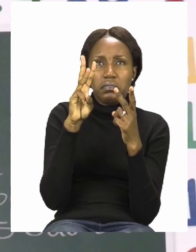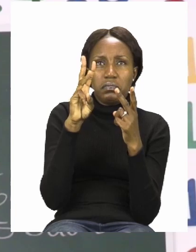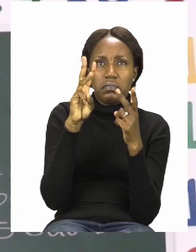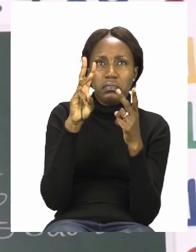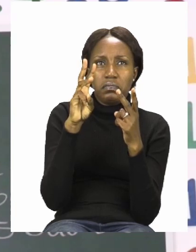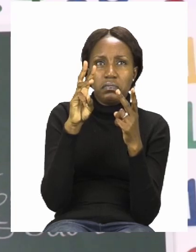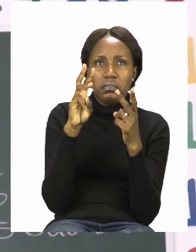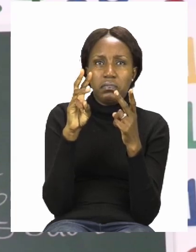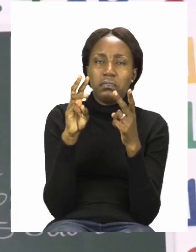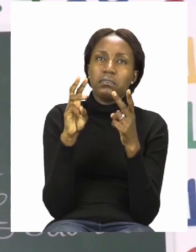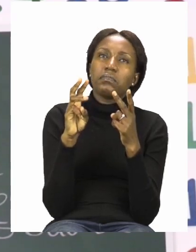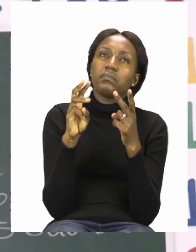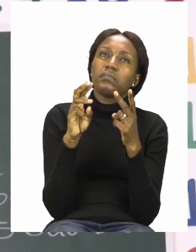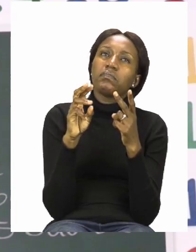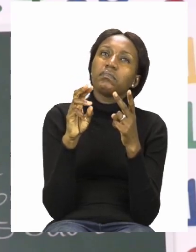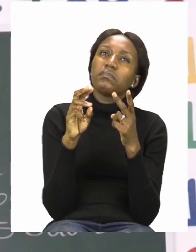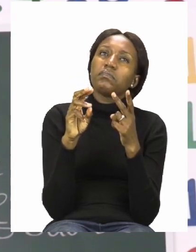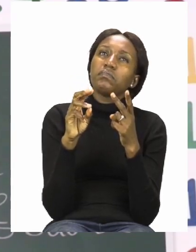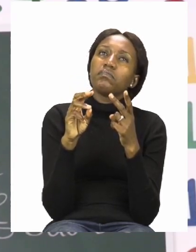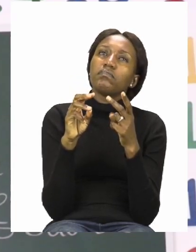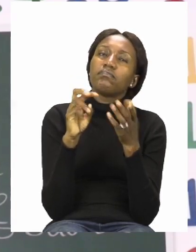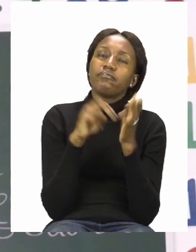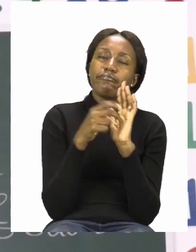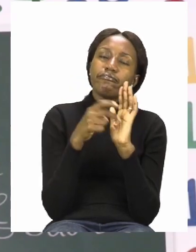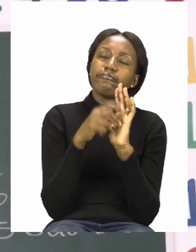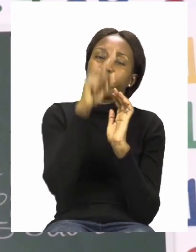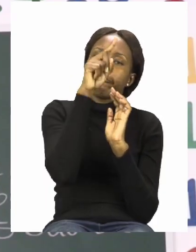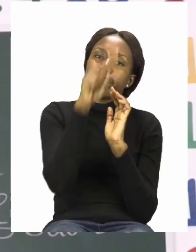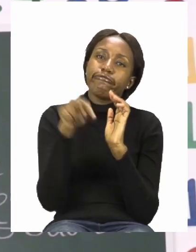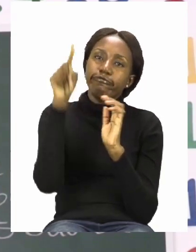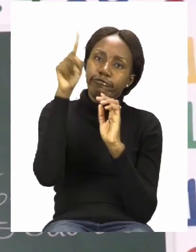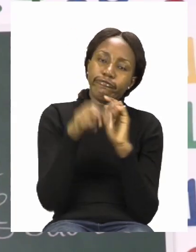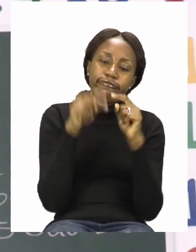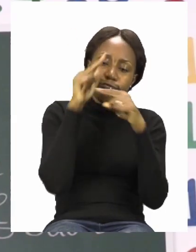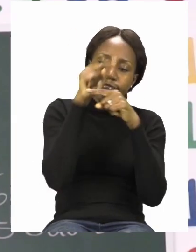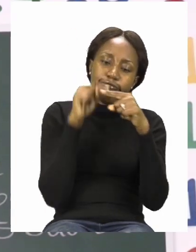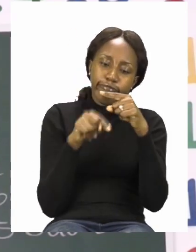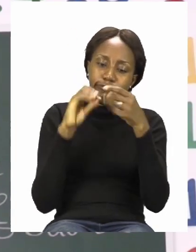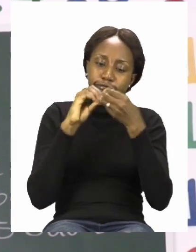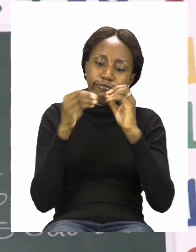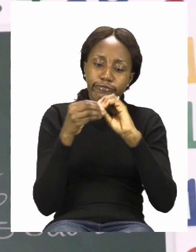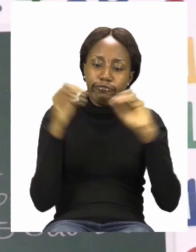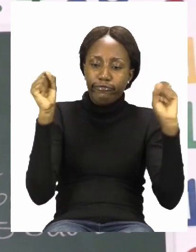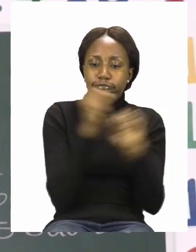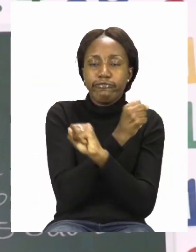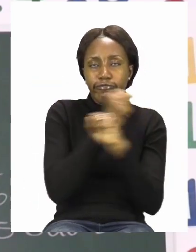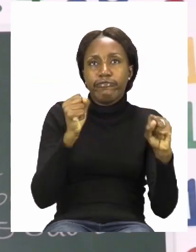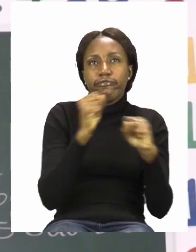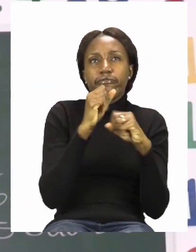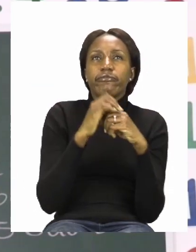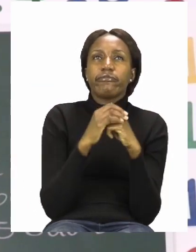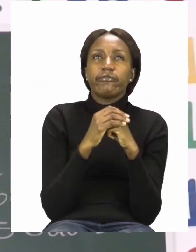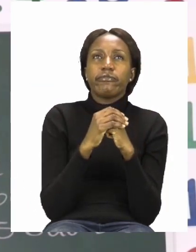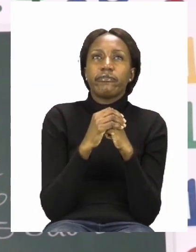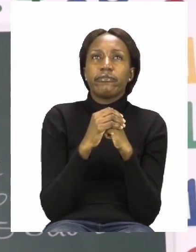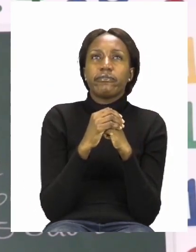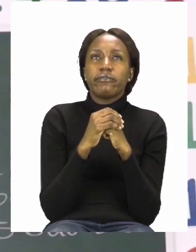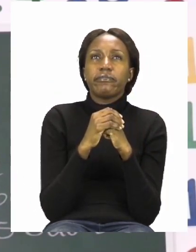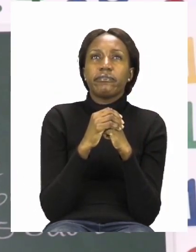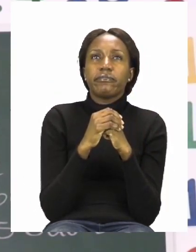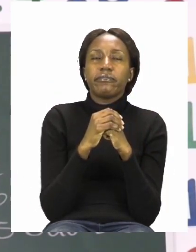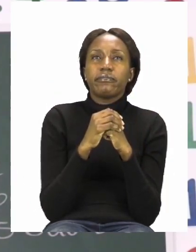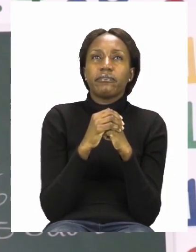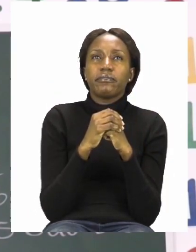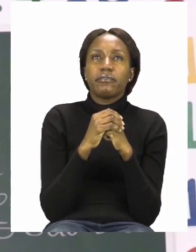a look at 3, and then we see that 3 has been crossed out. So that means it is